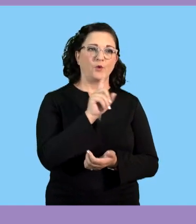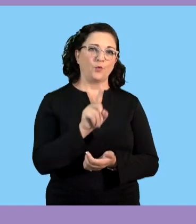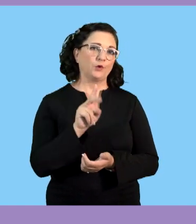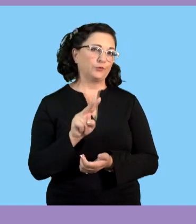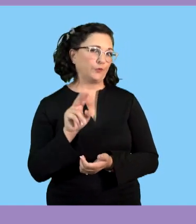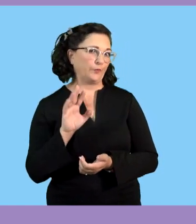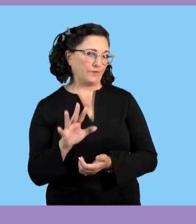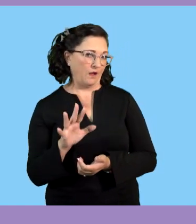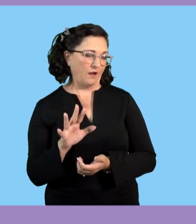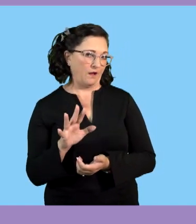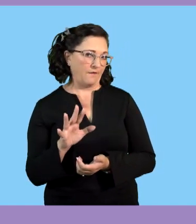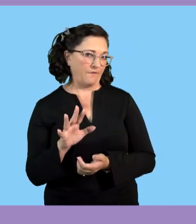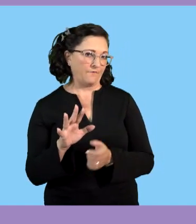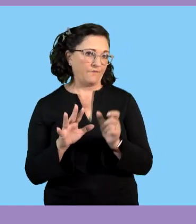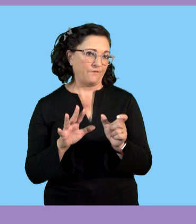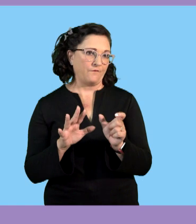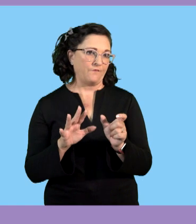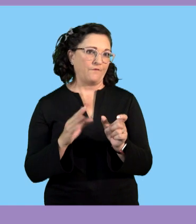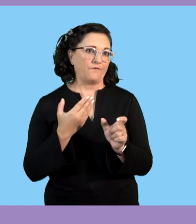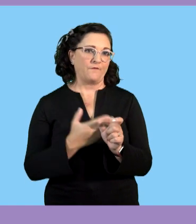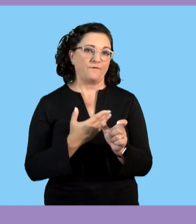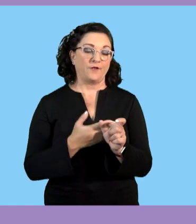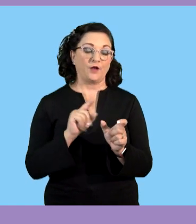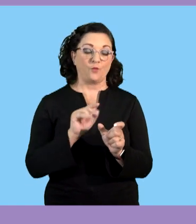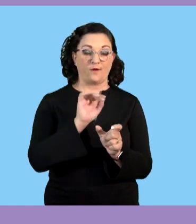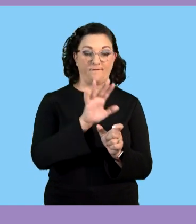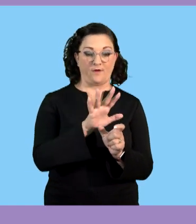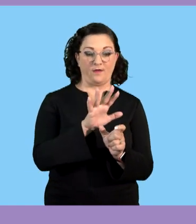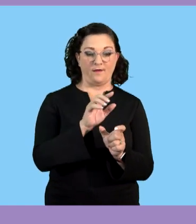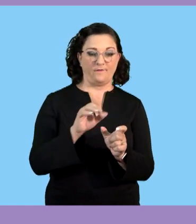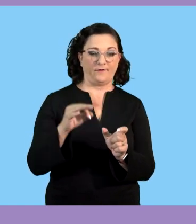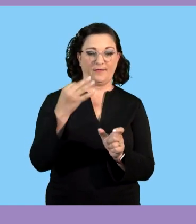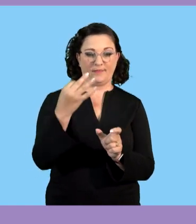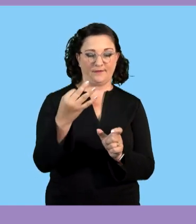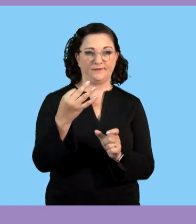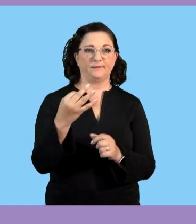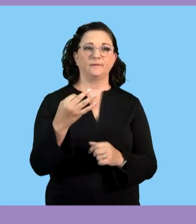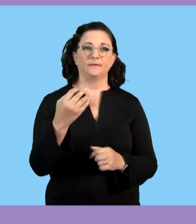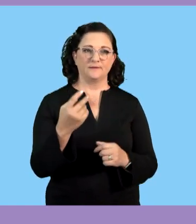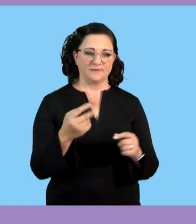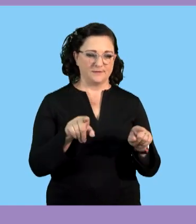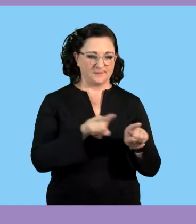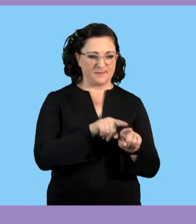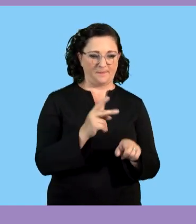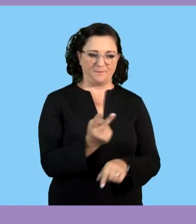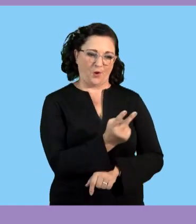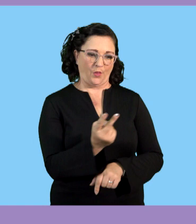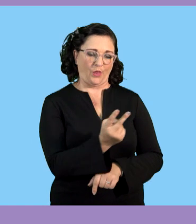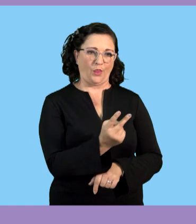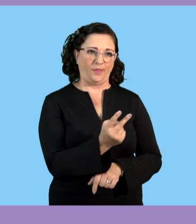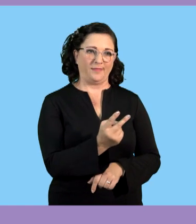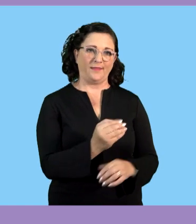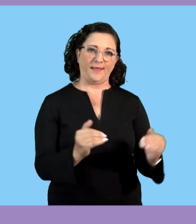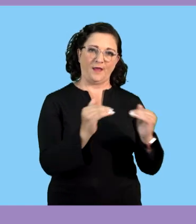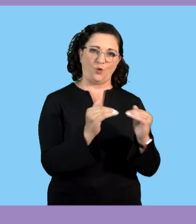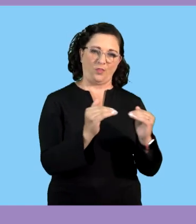in exponential form is just 5 exponent 3. Now when you look at these two powers, they are equal to each other.